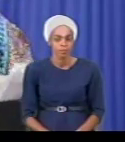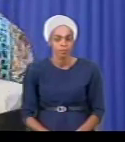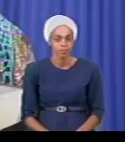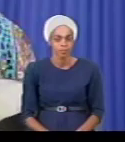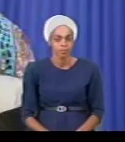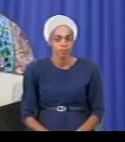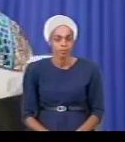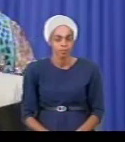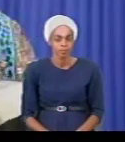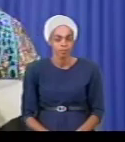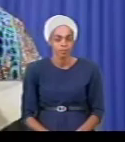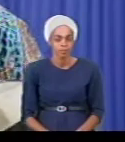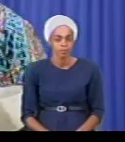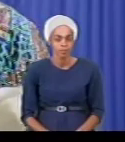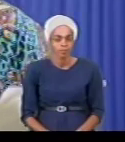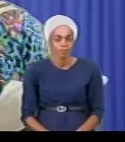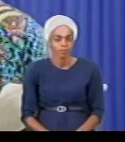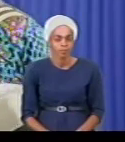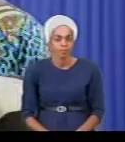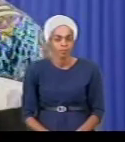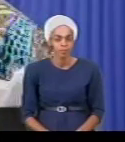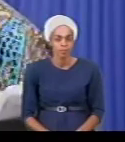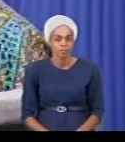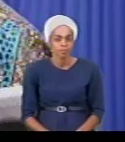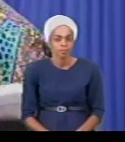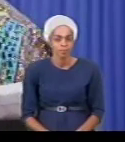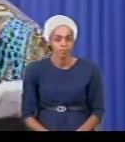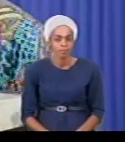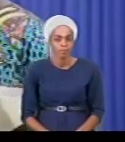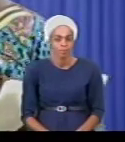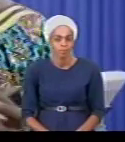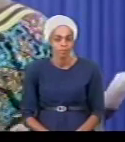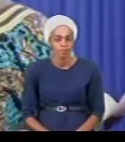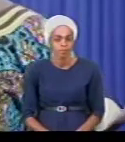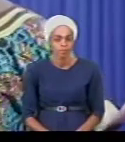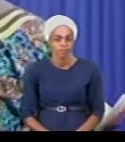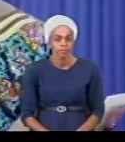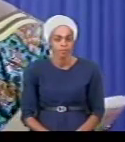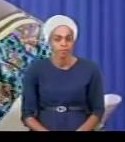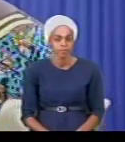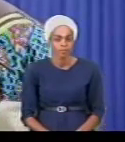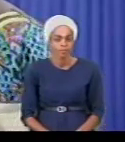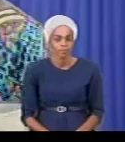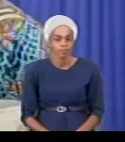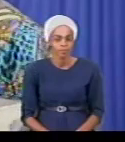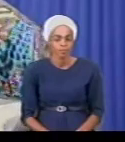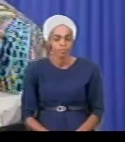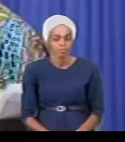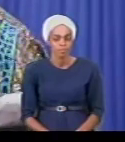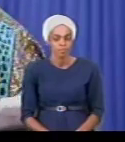eyan ba tin dagba o ma nru ni mo wa fi yen so fun won sugbon awon oluso agutan ma so pe